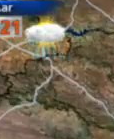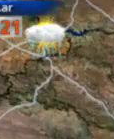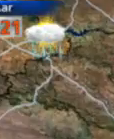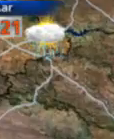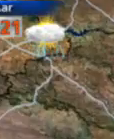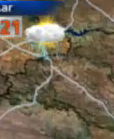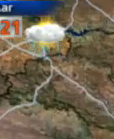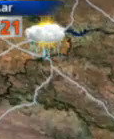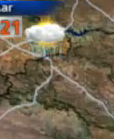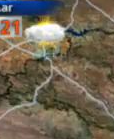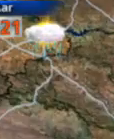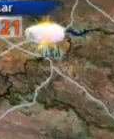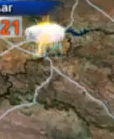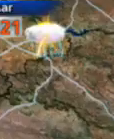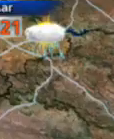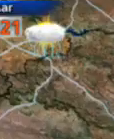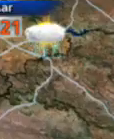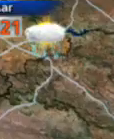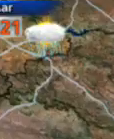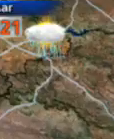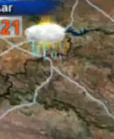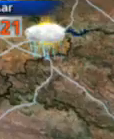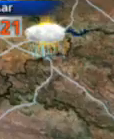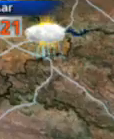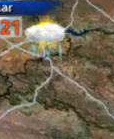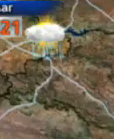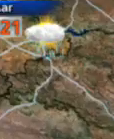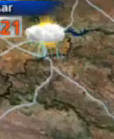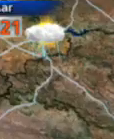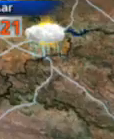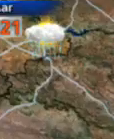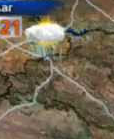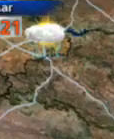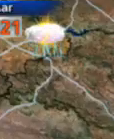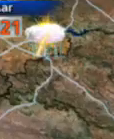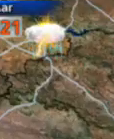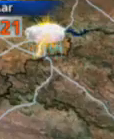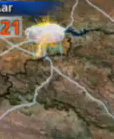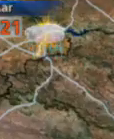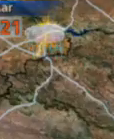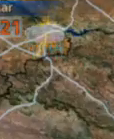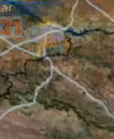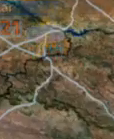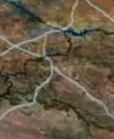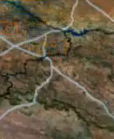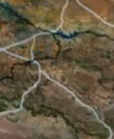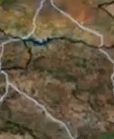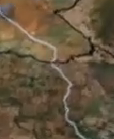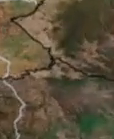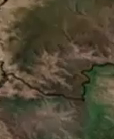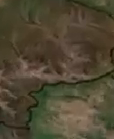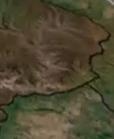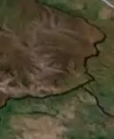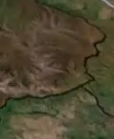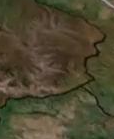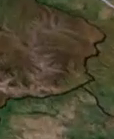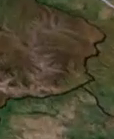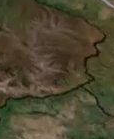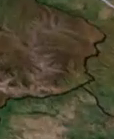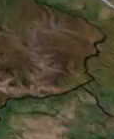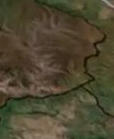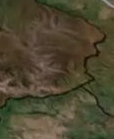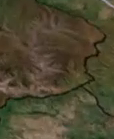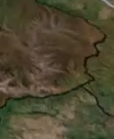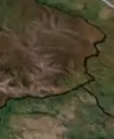a fitla hona ka Kurumane ka mafatsana fela a itshedileng o tlhokomela le teng o tla tlhoipholle fela ho saeng kae sa talente ka le fela ho tshelela ho fitla ho